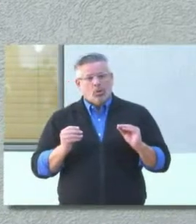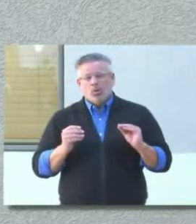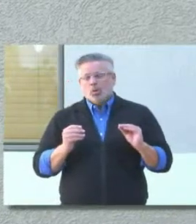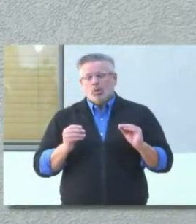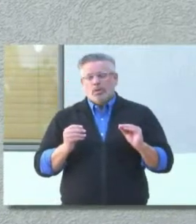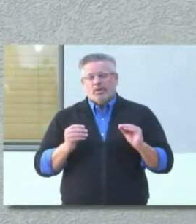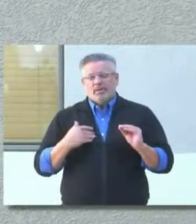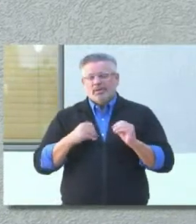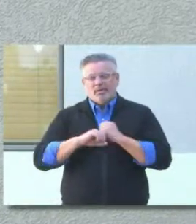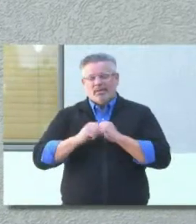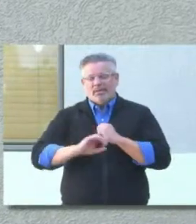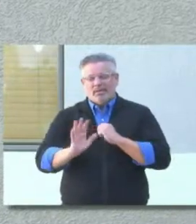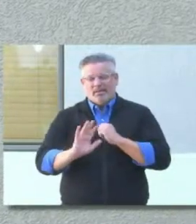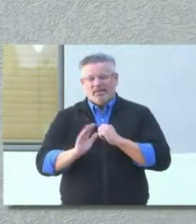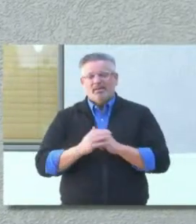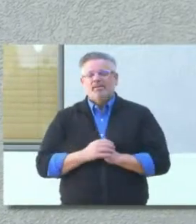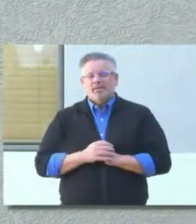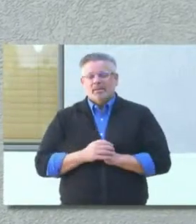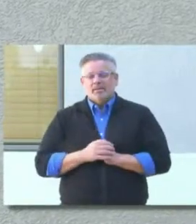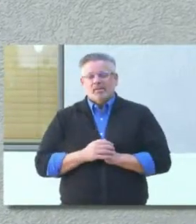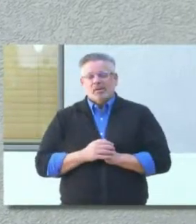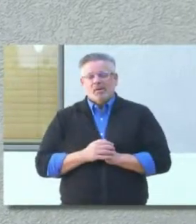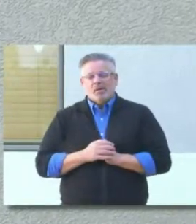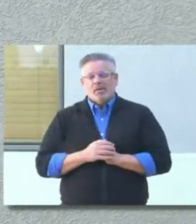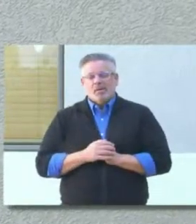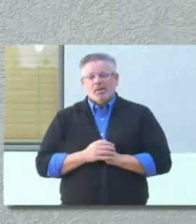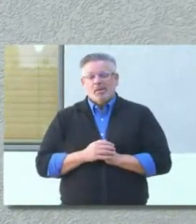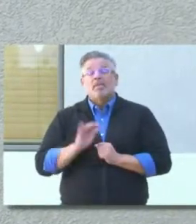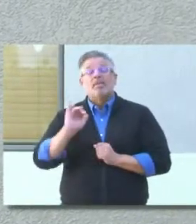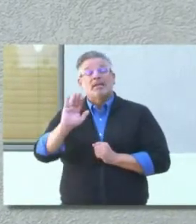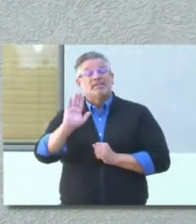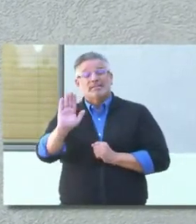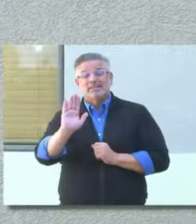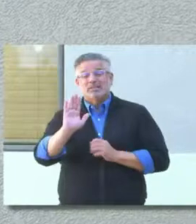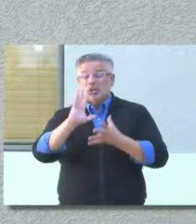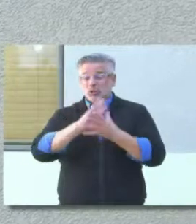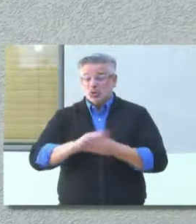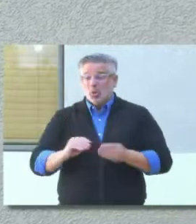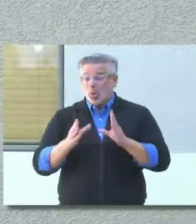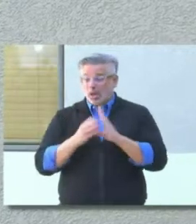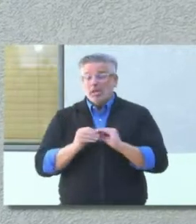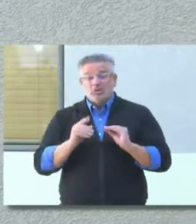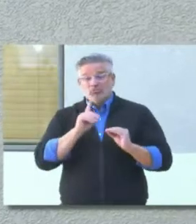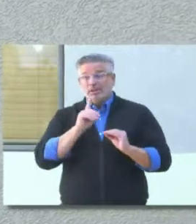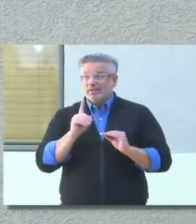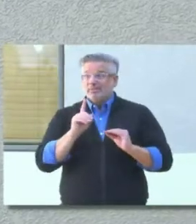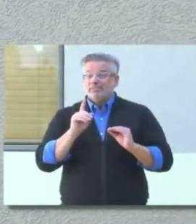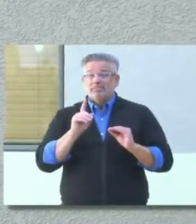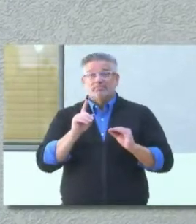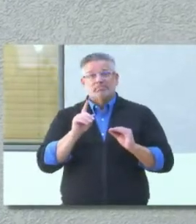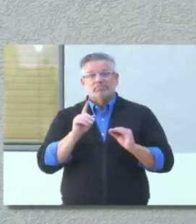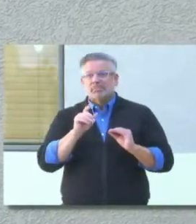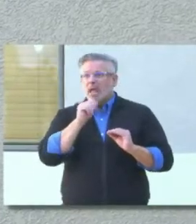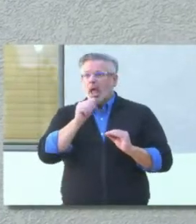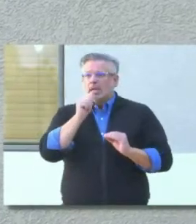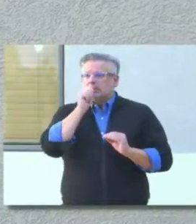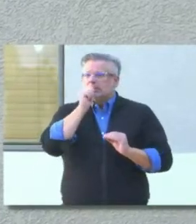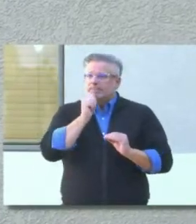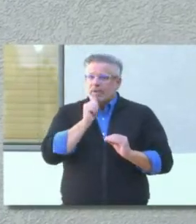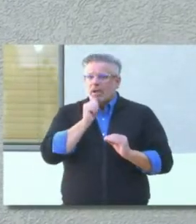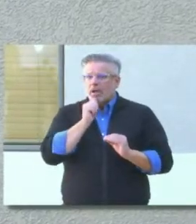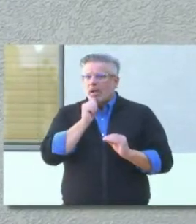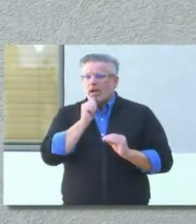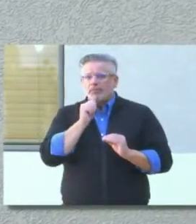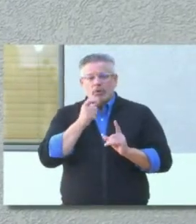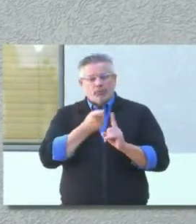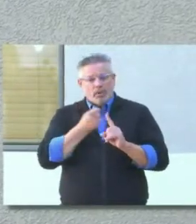belabor it, is a story that can be told over and over again. While he didn't suffer the physical wounds of